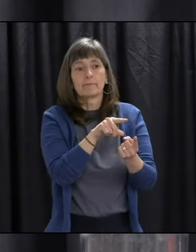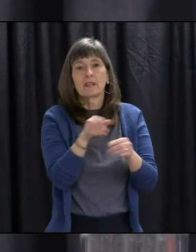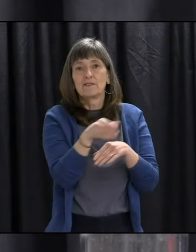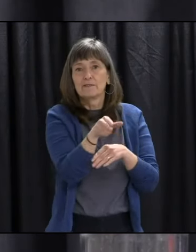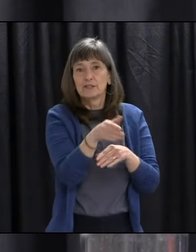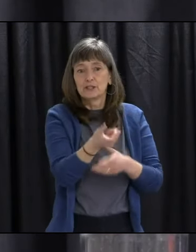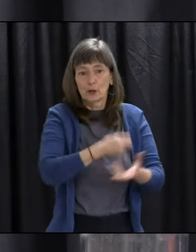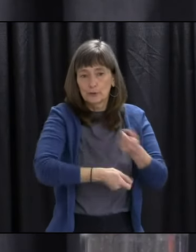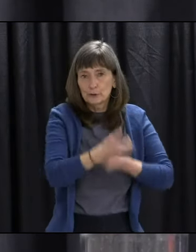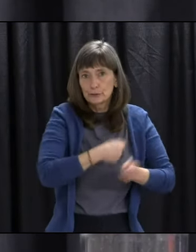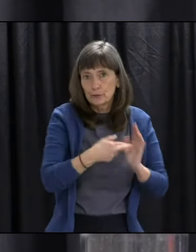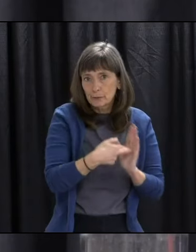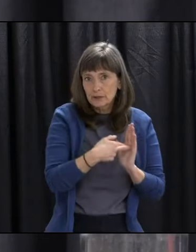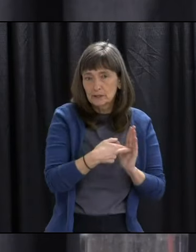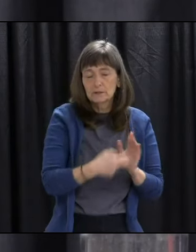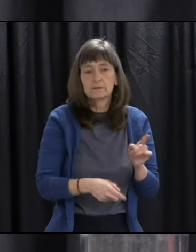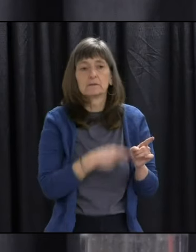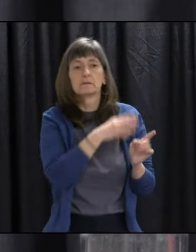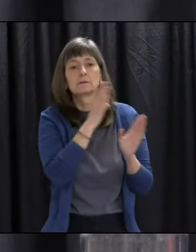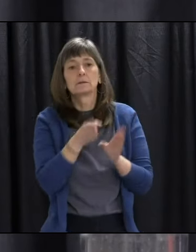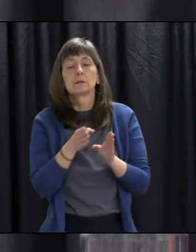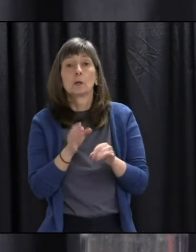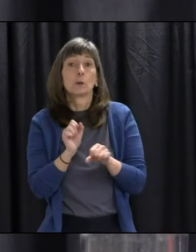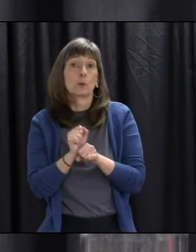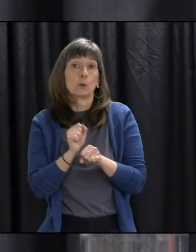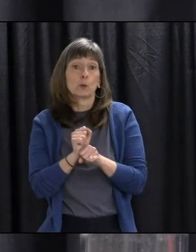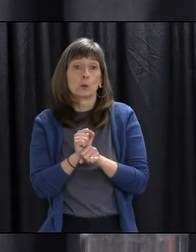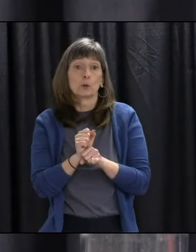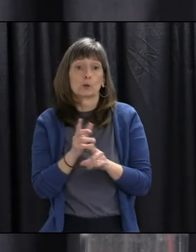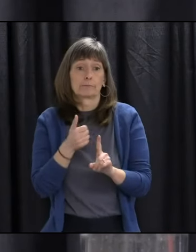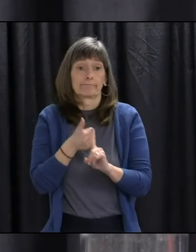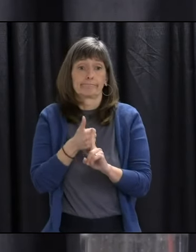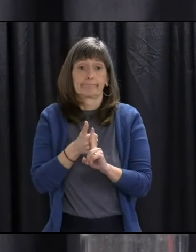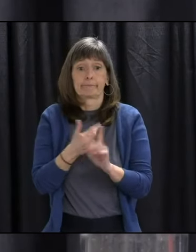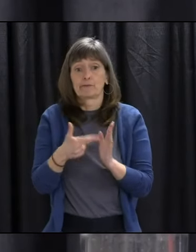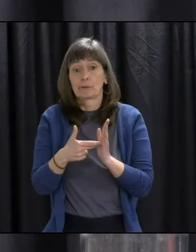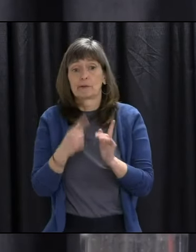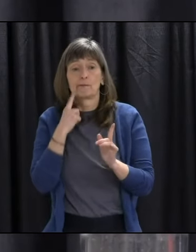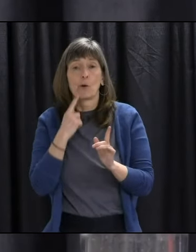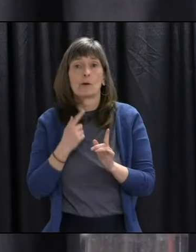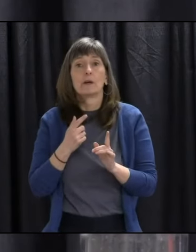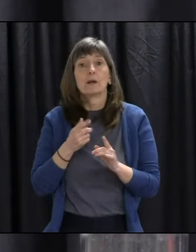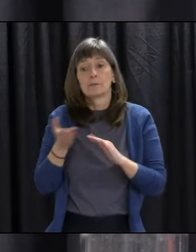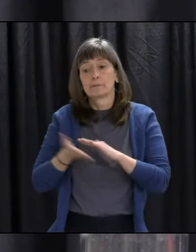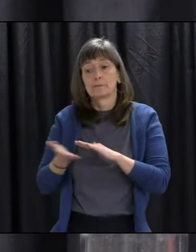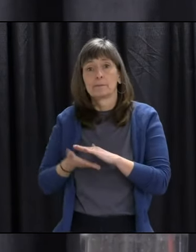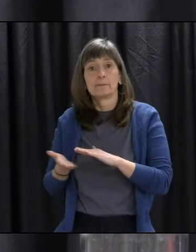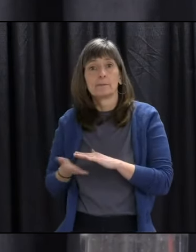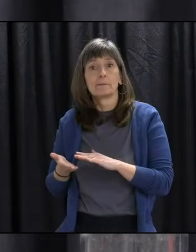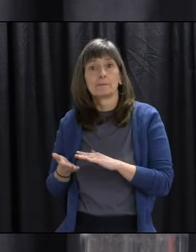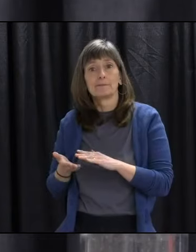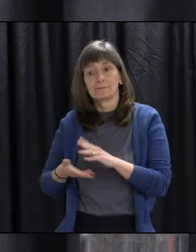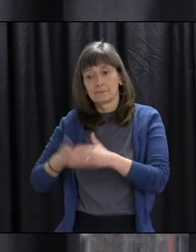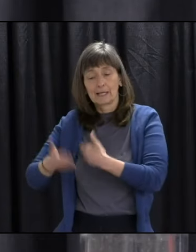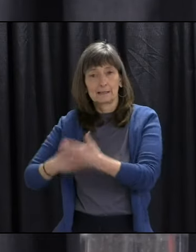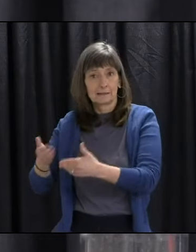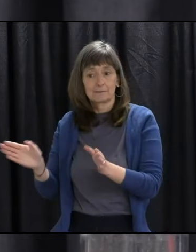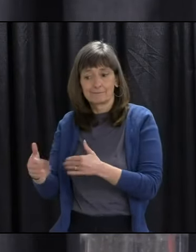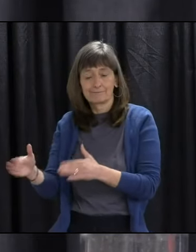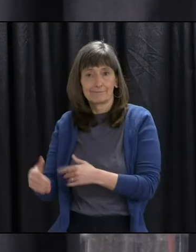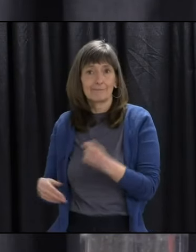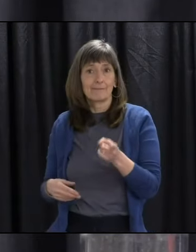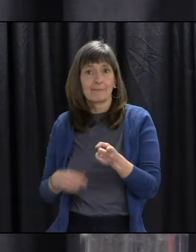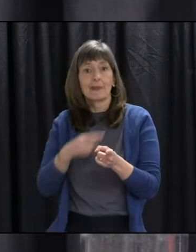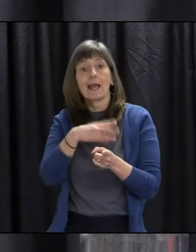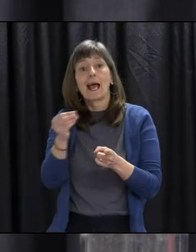fish harvesters representatives, workers in representatives in plants, as well as industry, to try and get